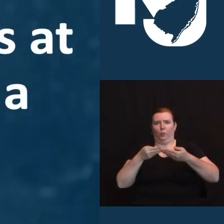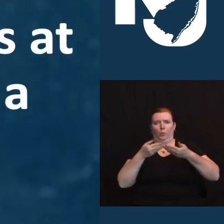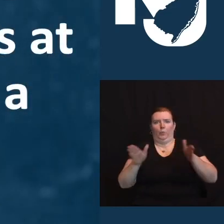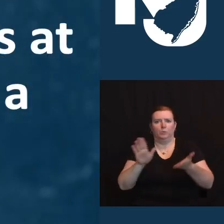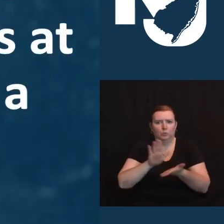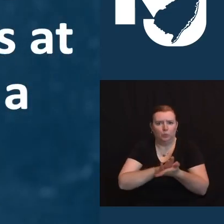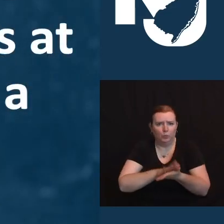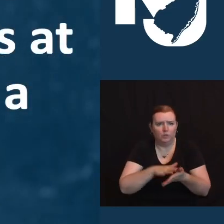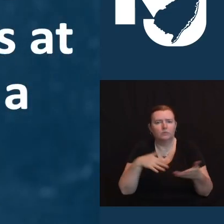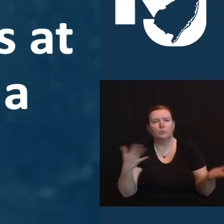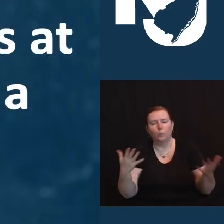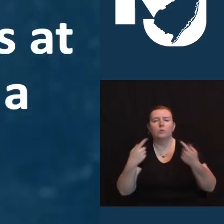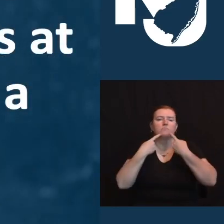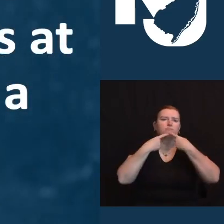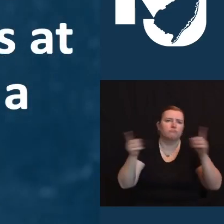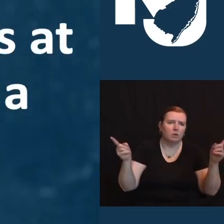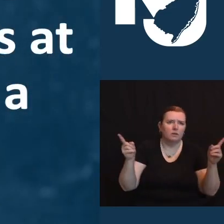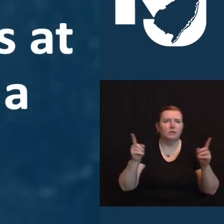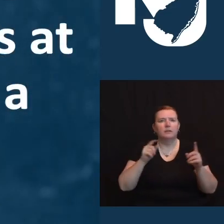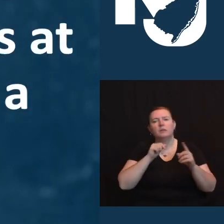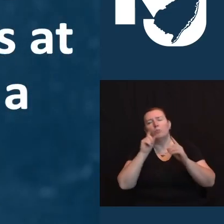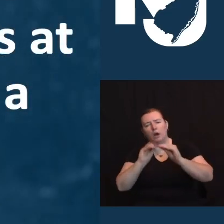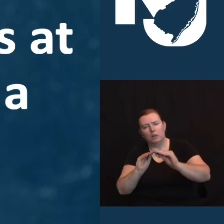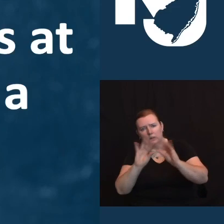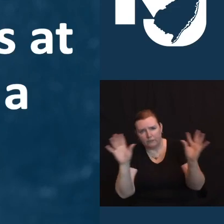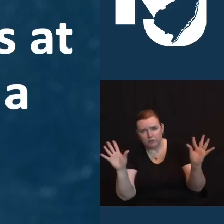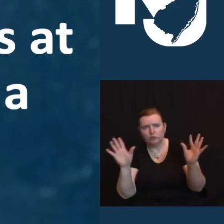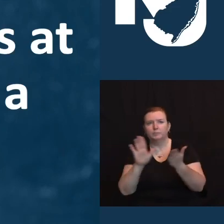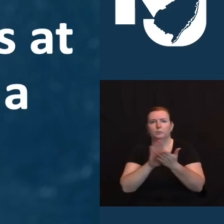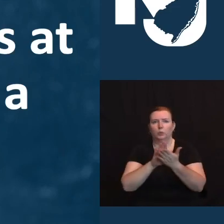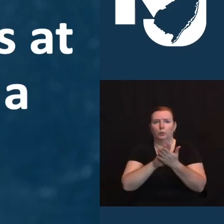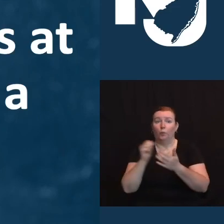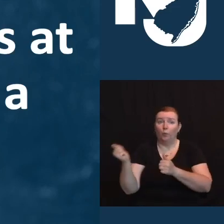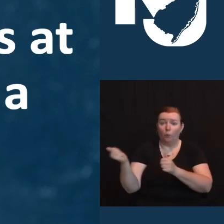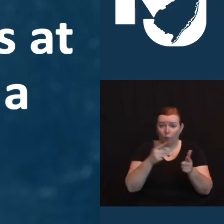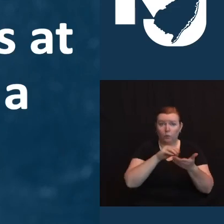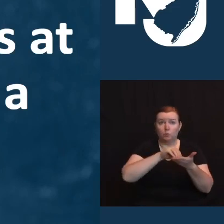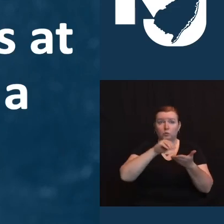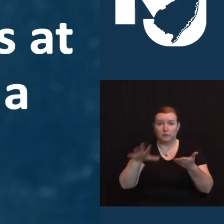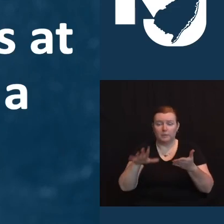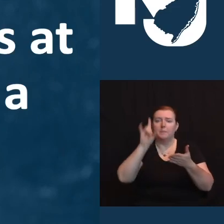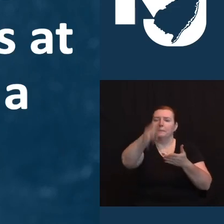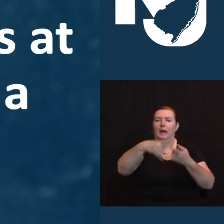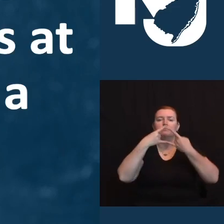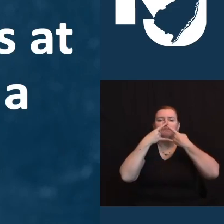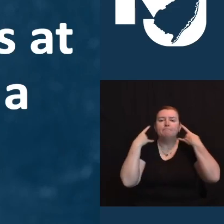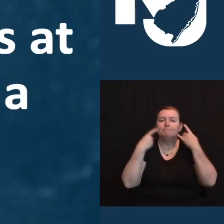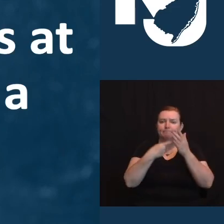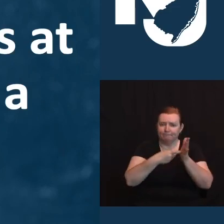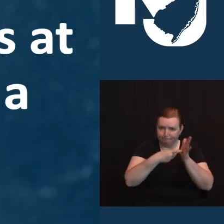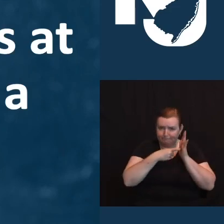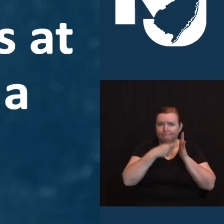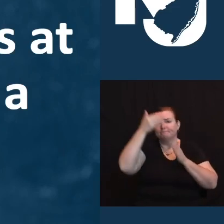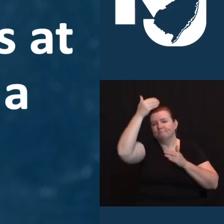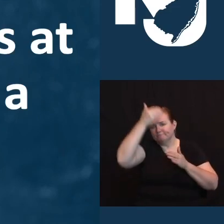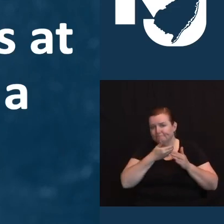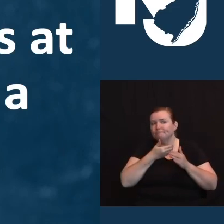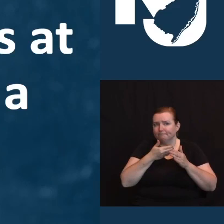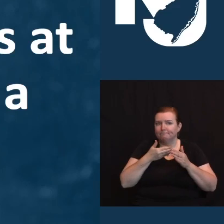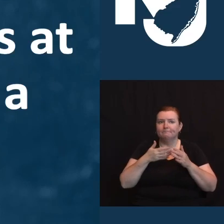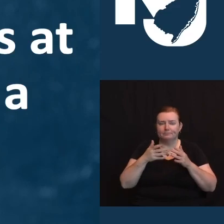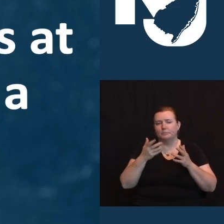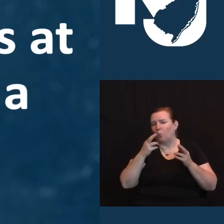frankly clarifying that face coverings will be required for all students at all times while inside a school building, regardless of